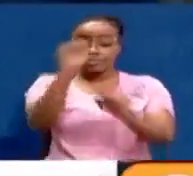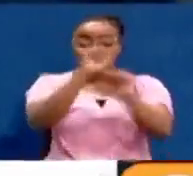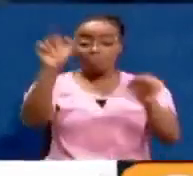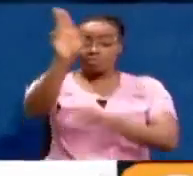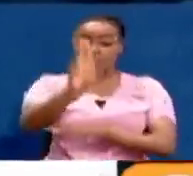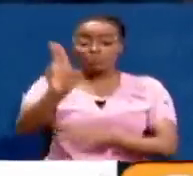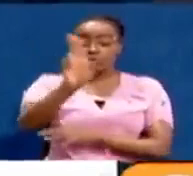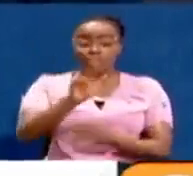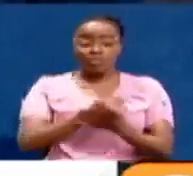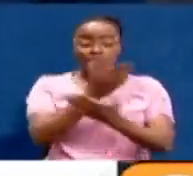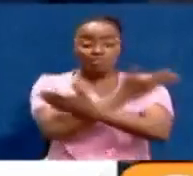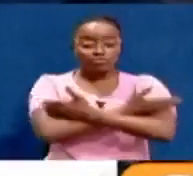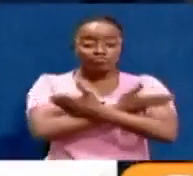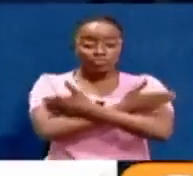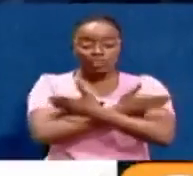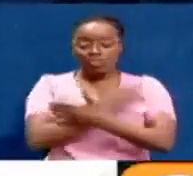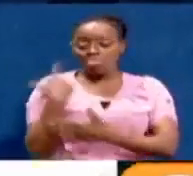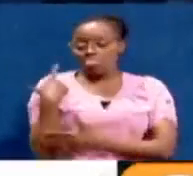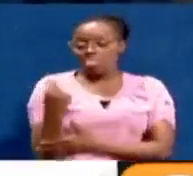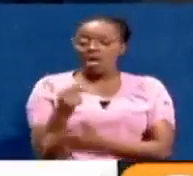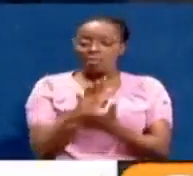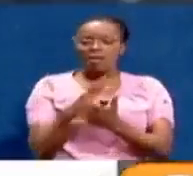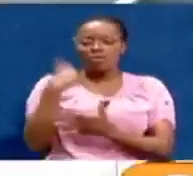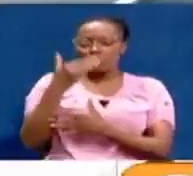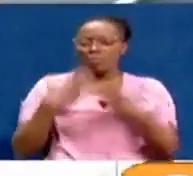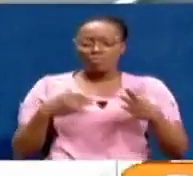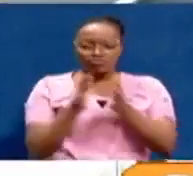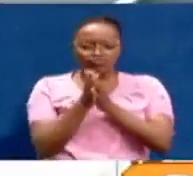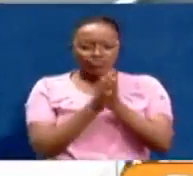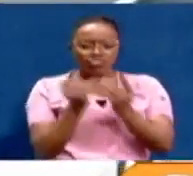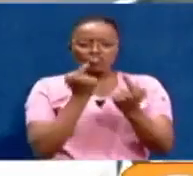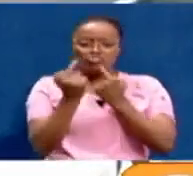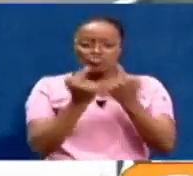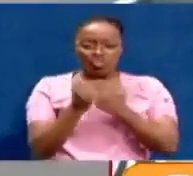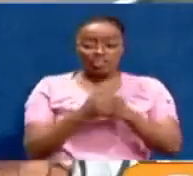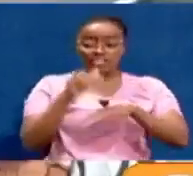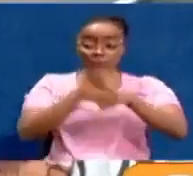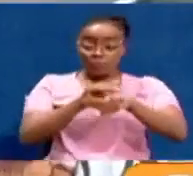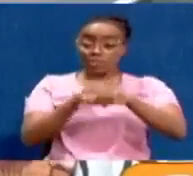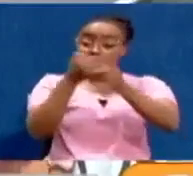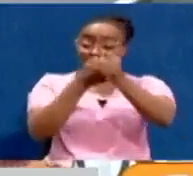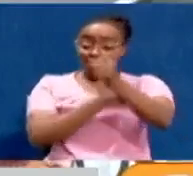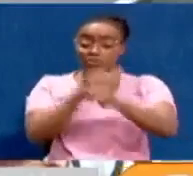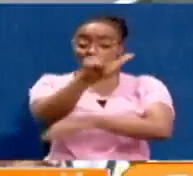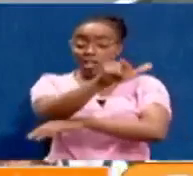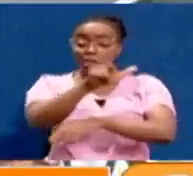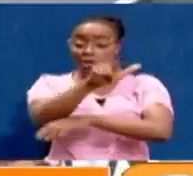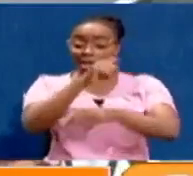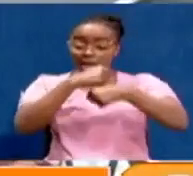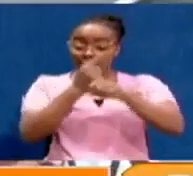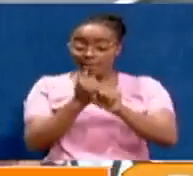President Uhuru Kenyatta's shirts have lately become the talk of town. It's good that he's supporting locally